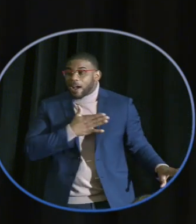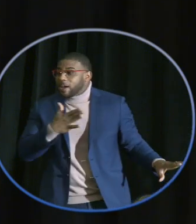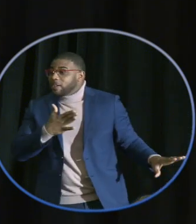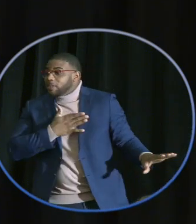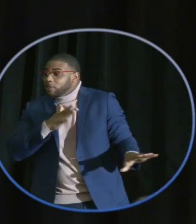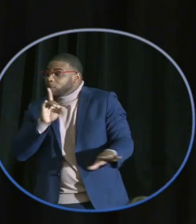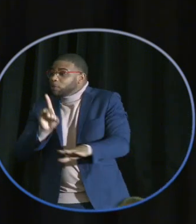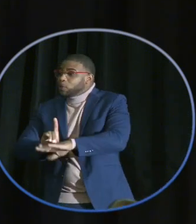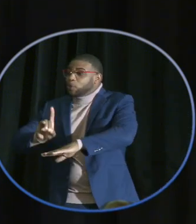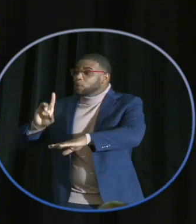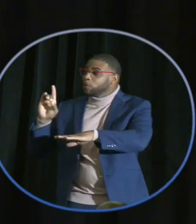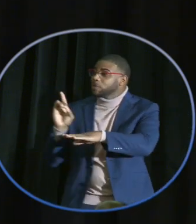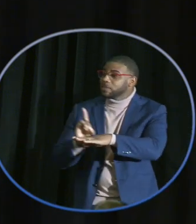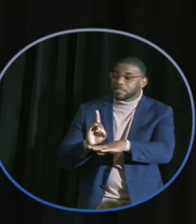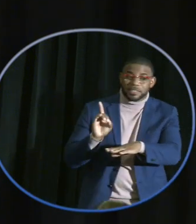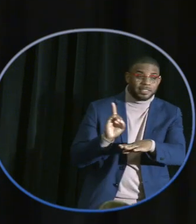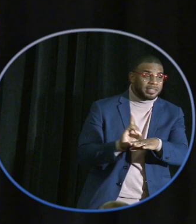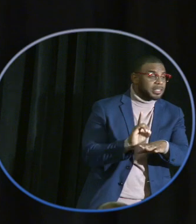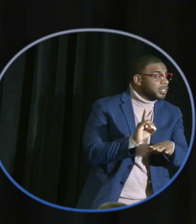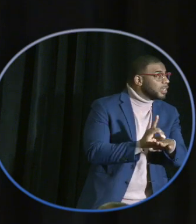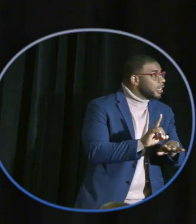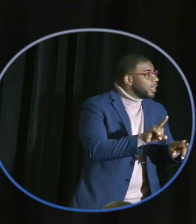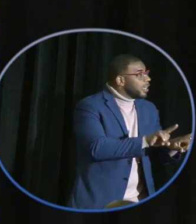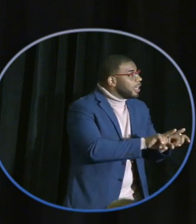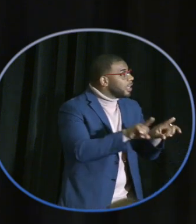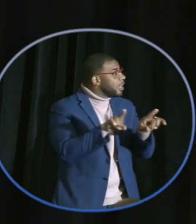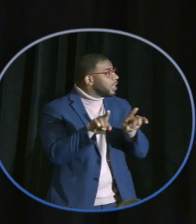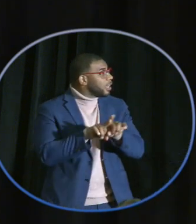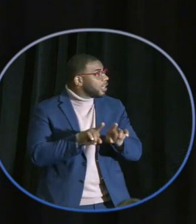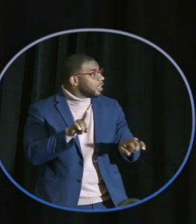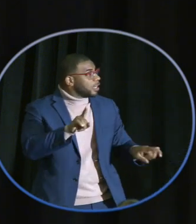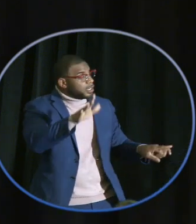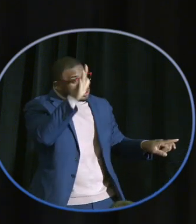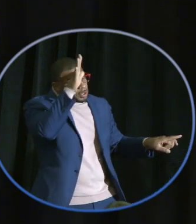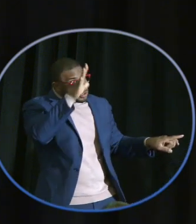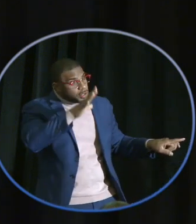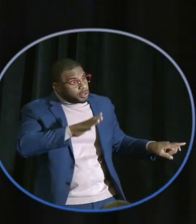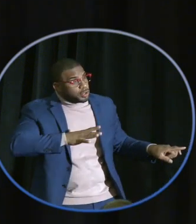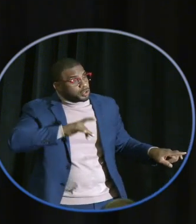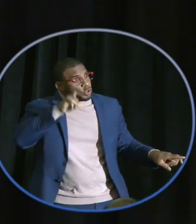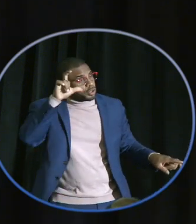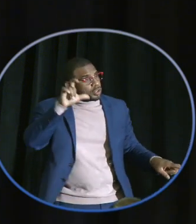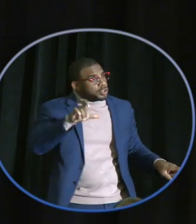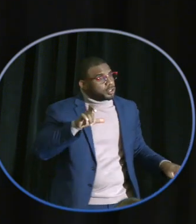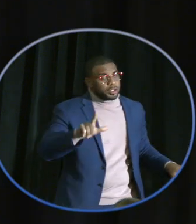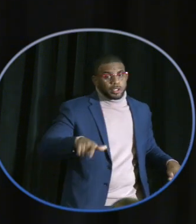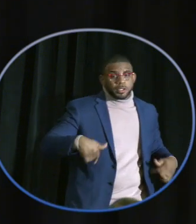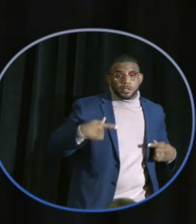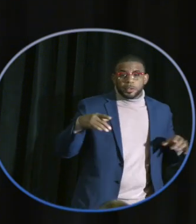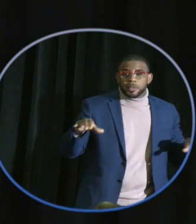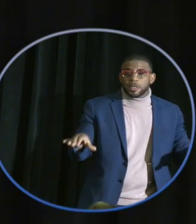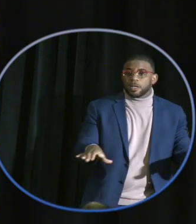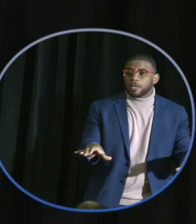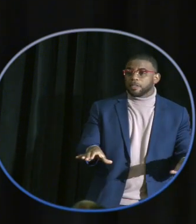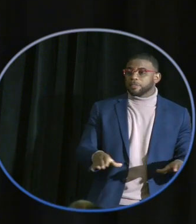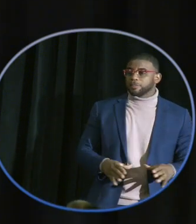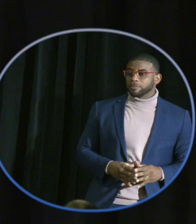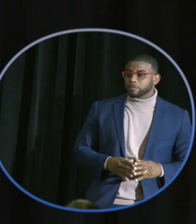my duties as a good man,